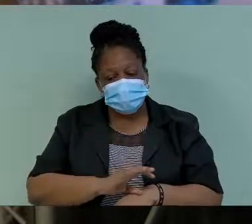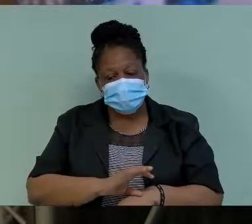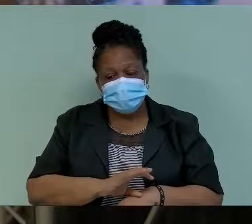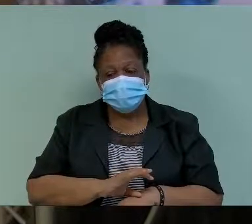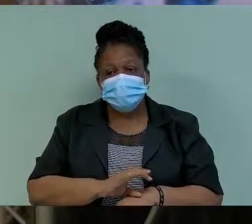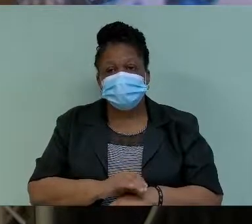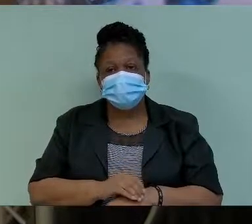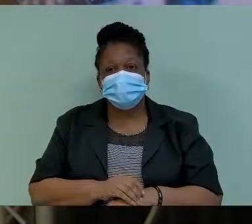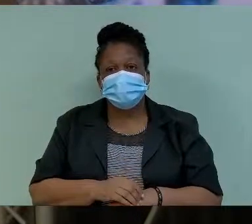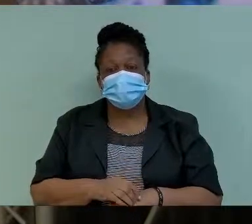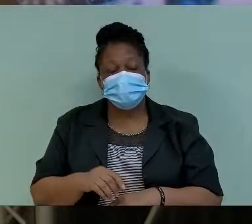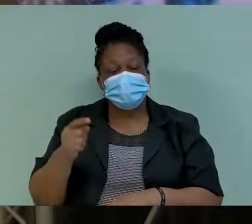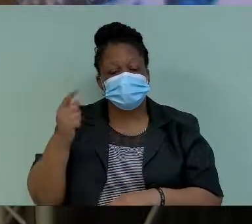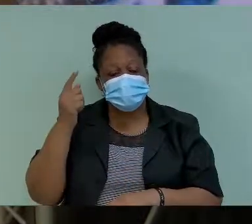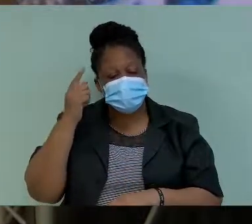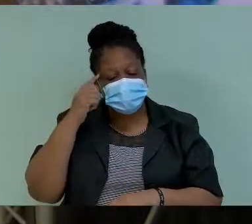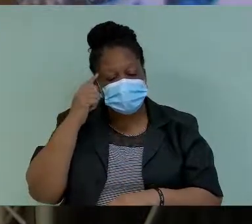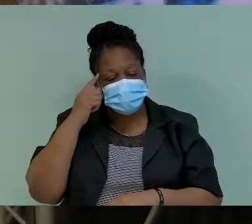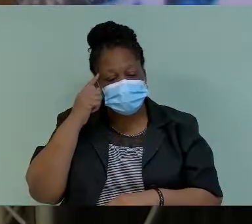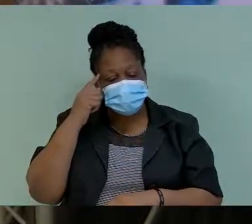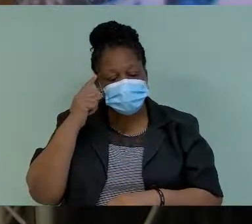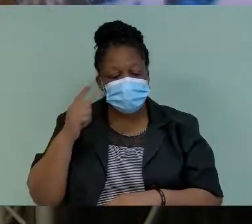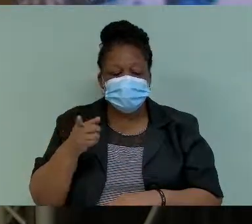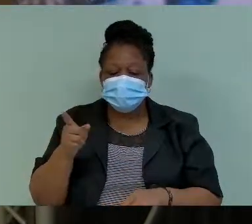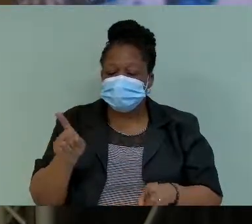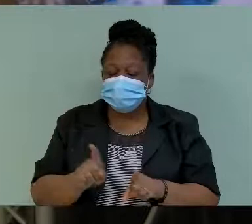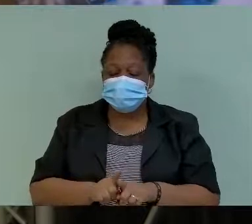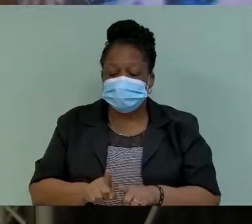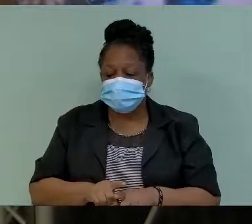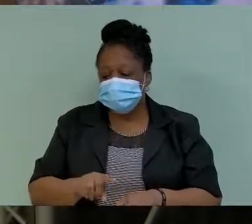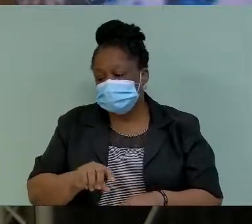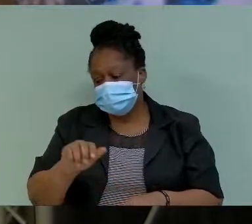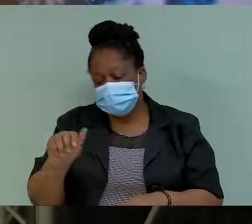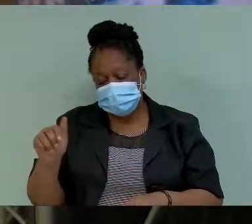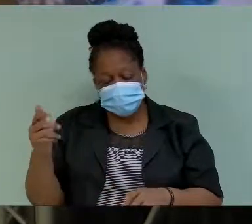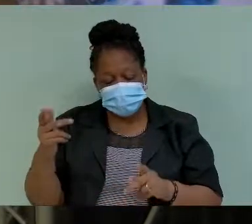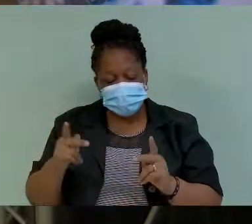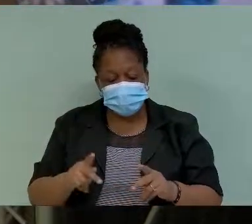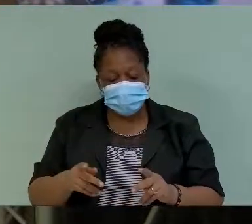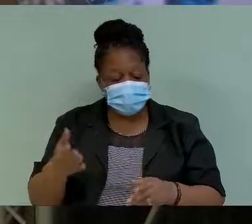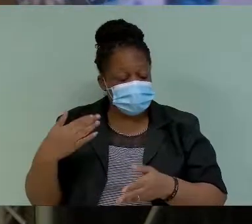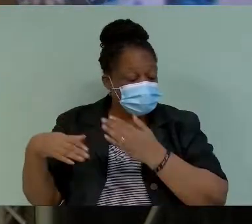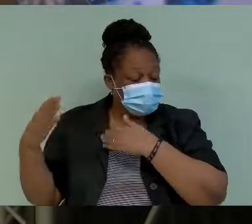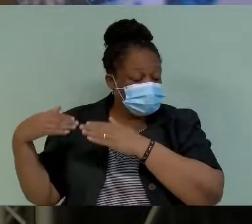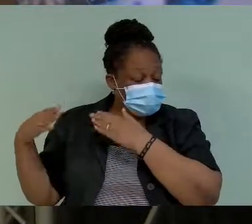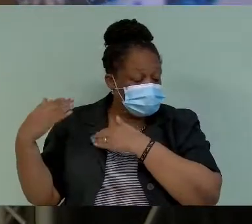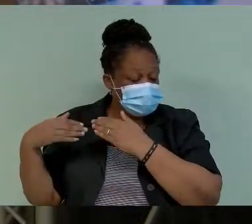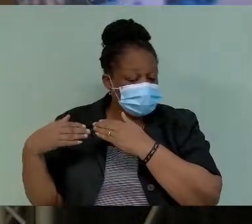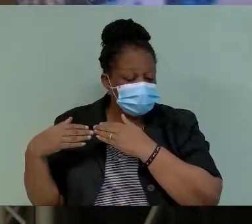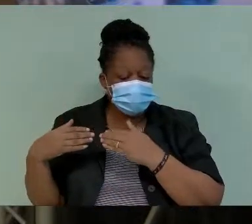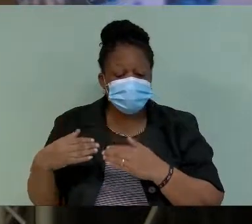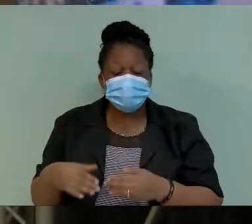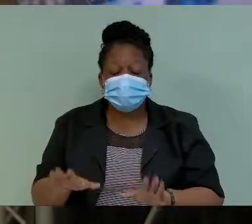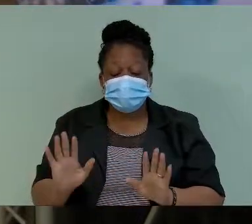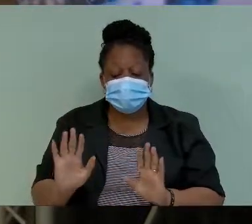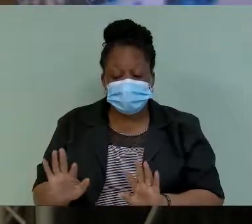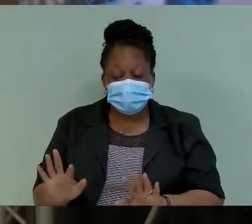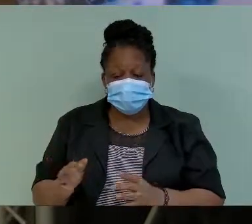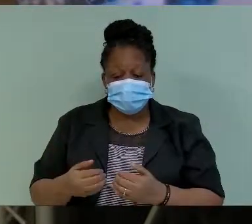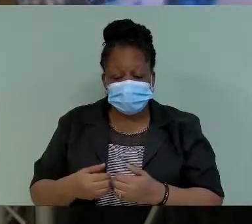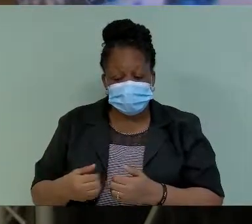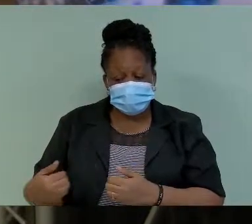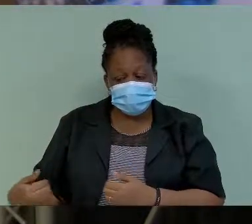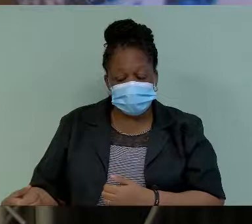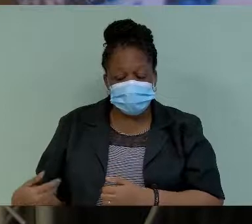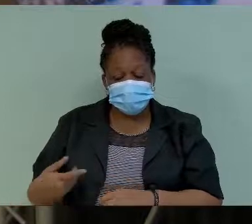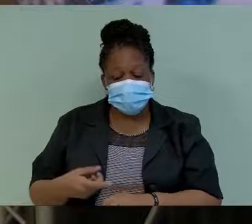determined, as did like-minded people of 102 years ago, that to spare illness and to